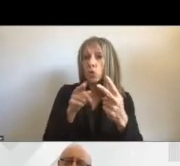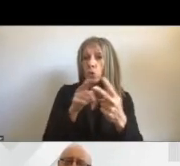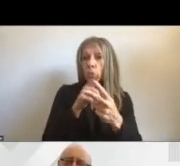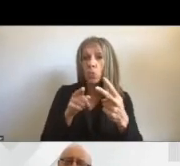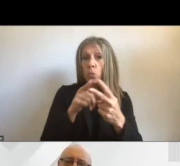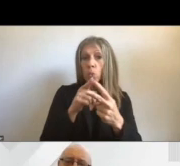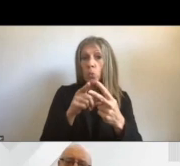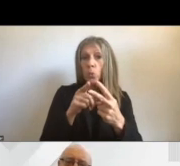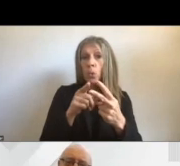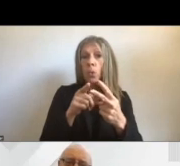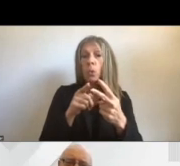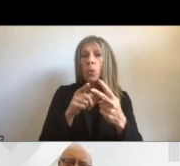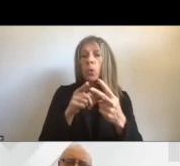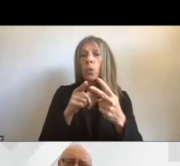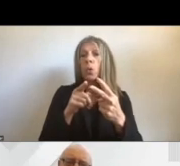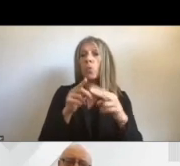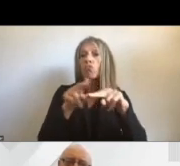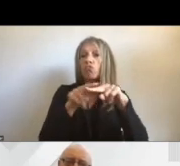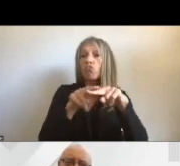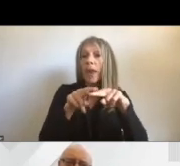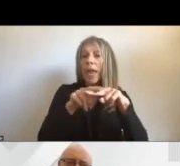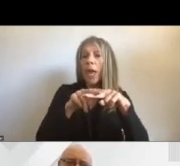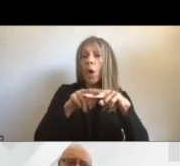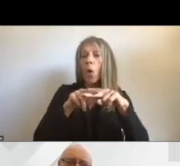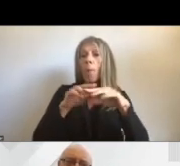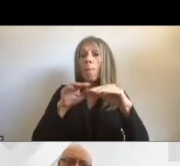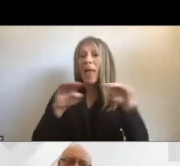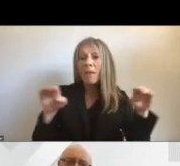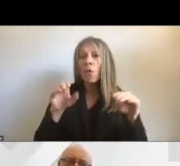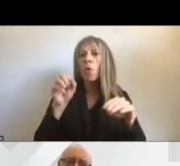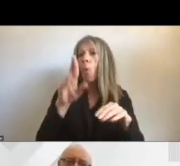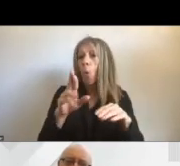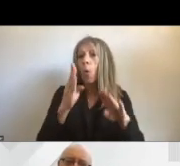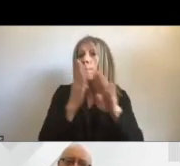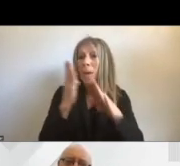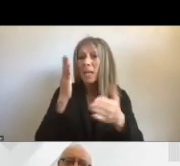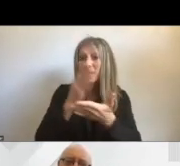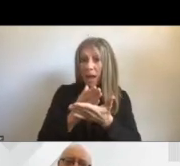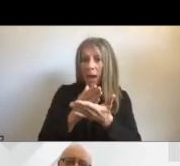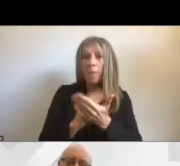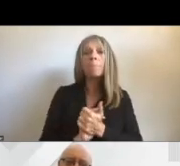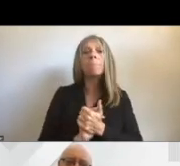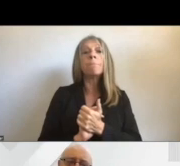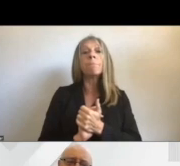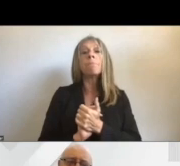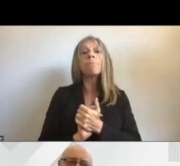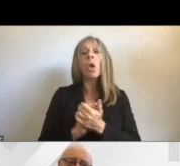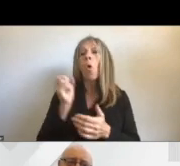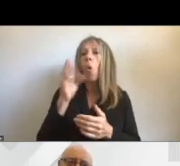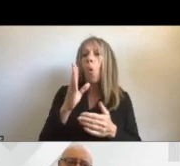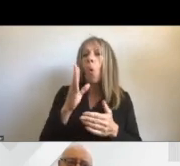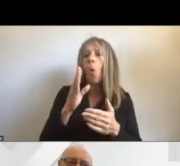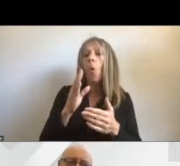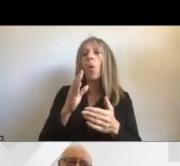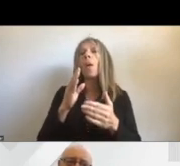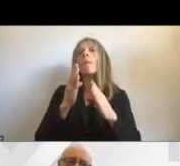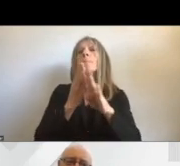buttons on the same corner, the audible walk indication for each signal must be a speech walk message that complies with